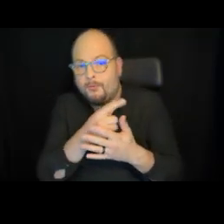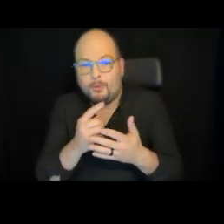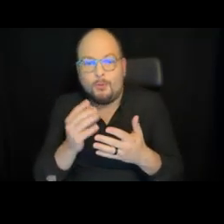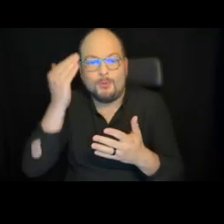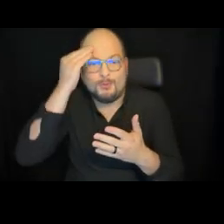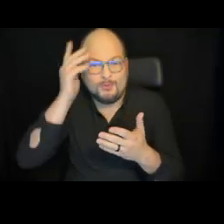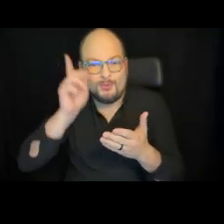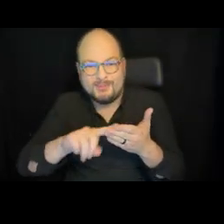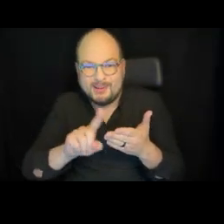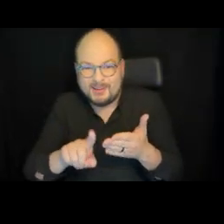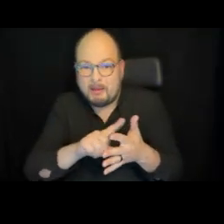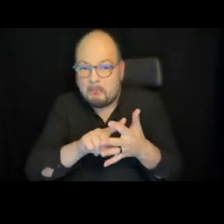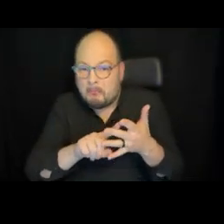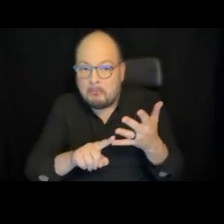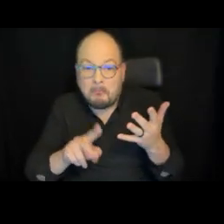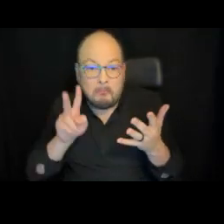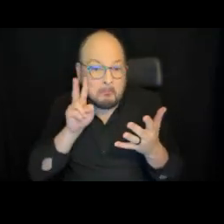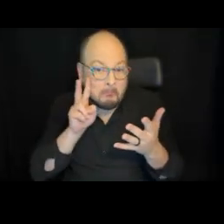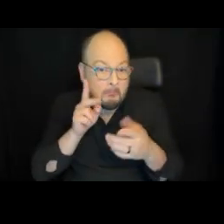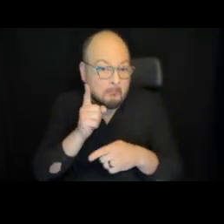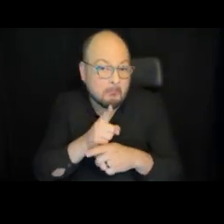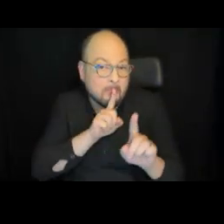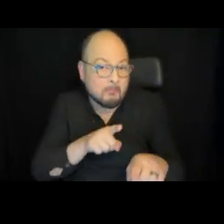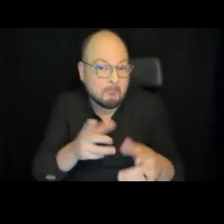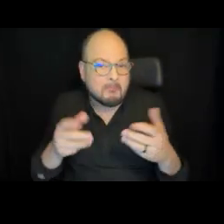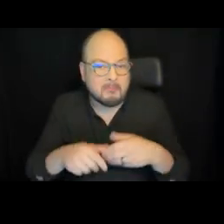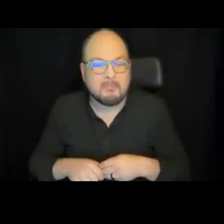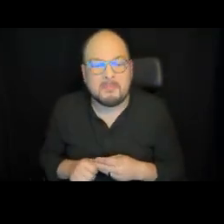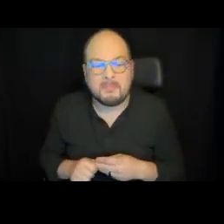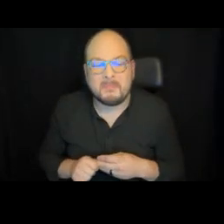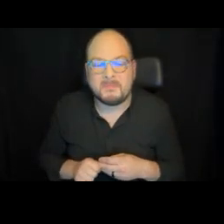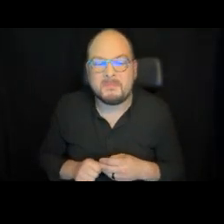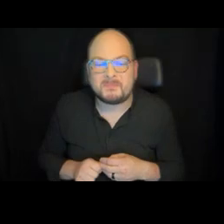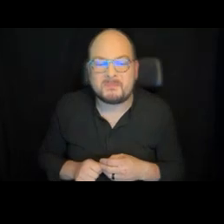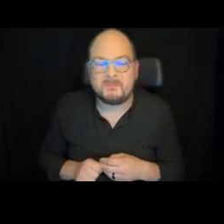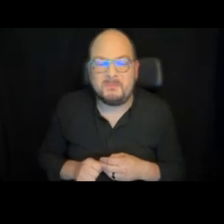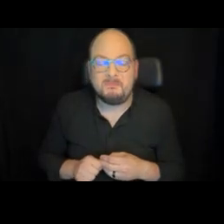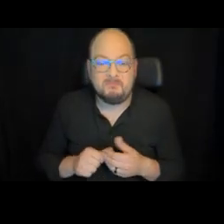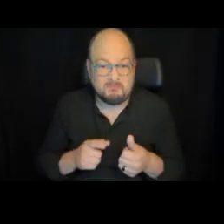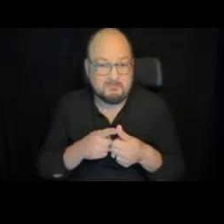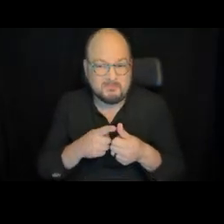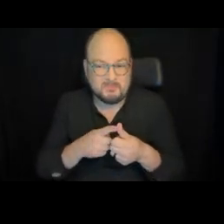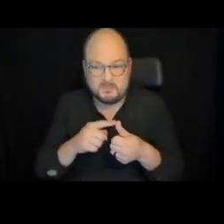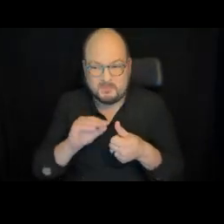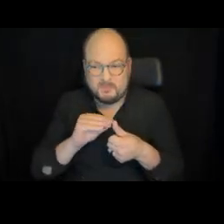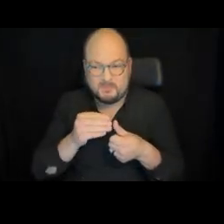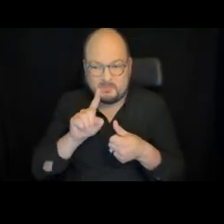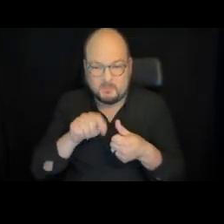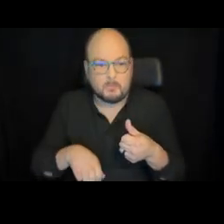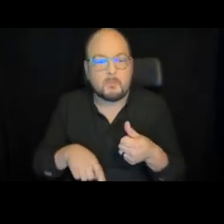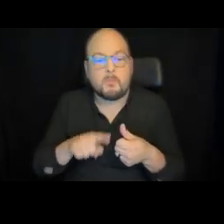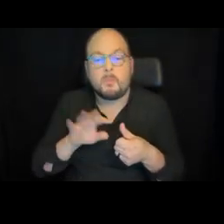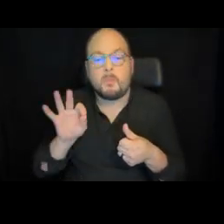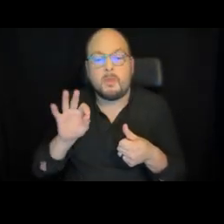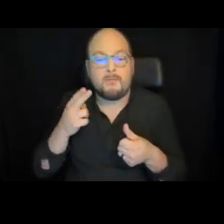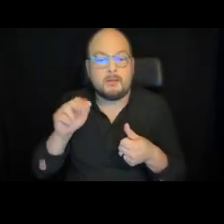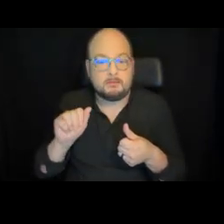checks. And so, all right, knowledge check 1. The FHA applies to all